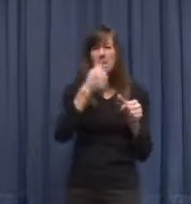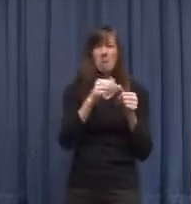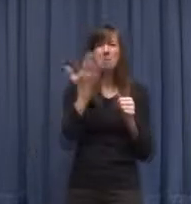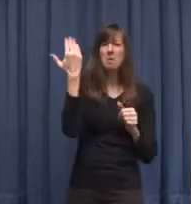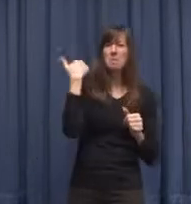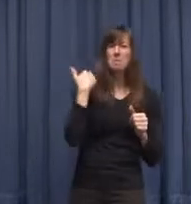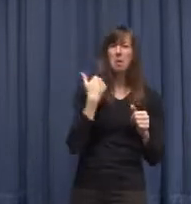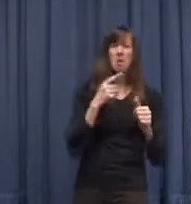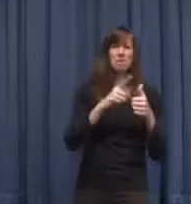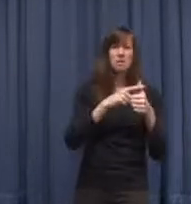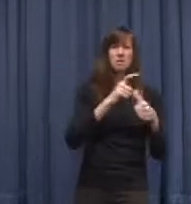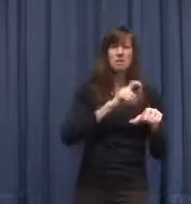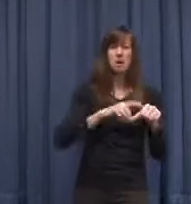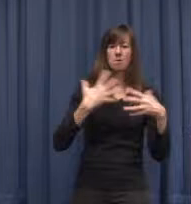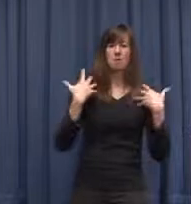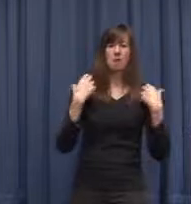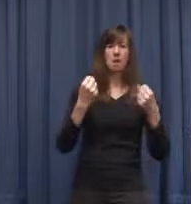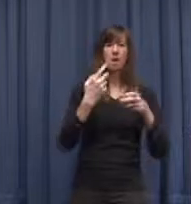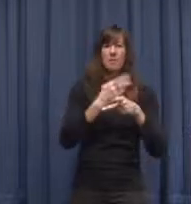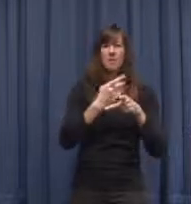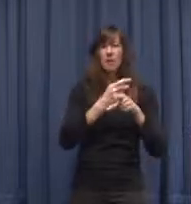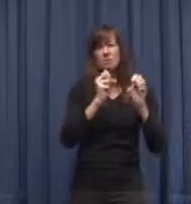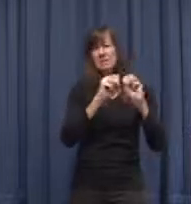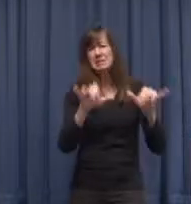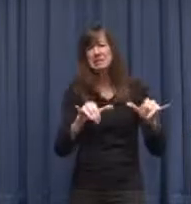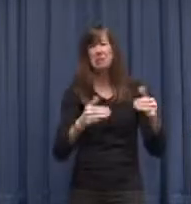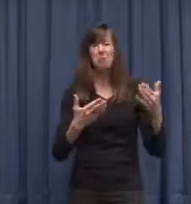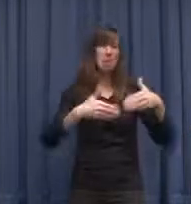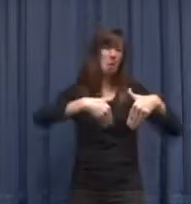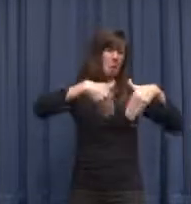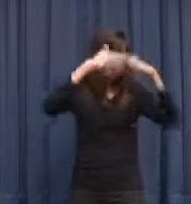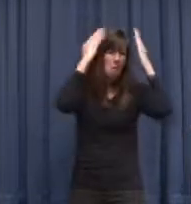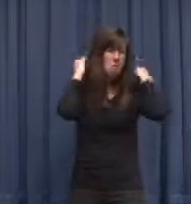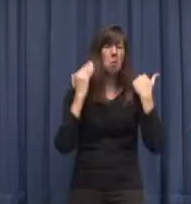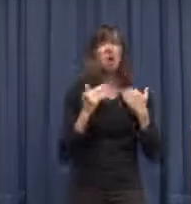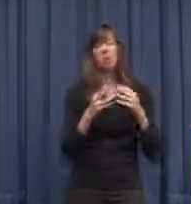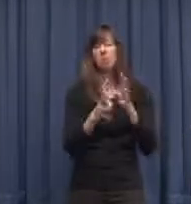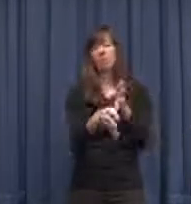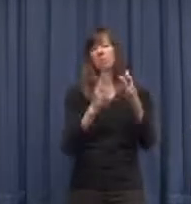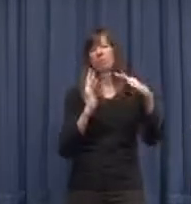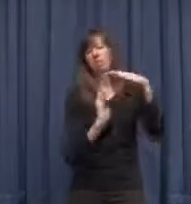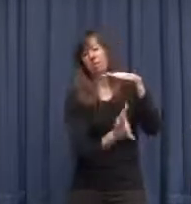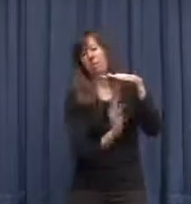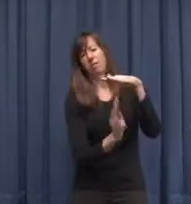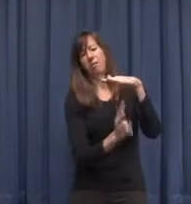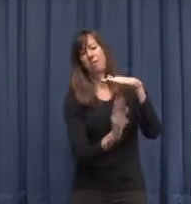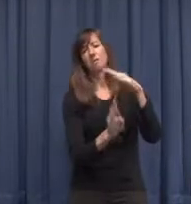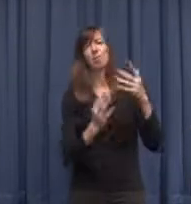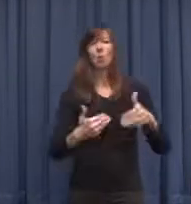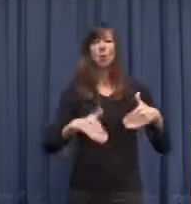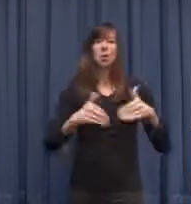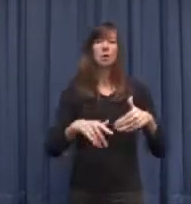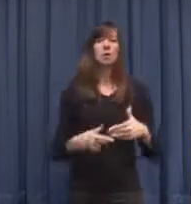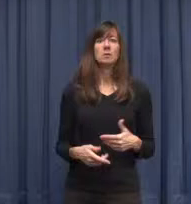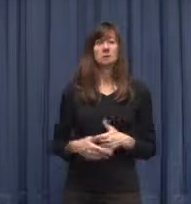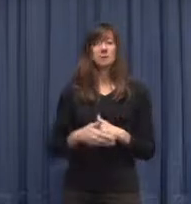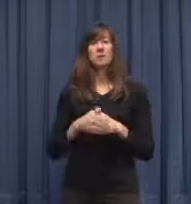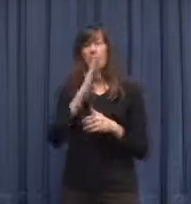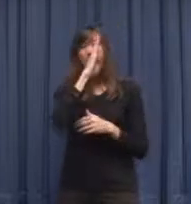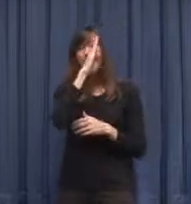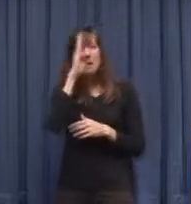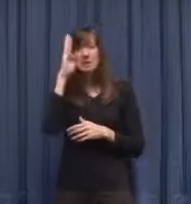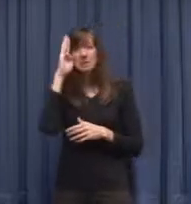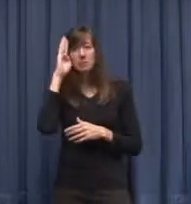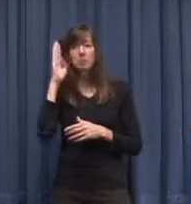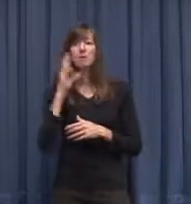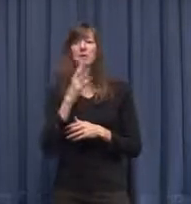how detrimental, of course, the first wave was to us. Hospital and treatment capacity,